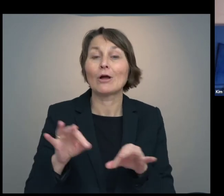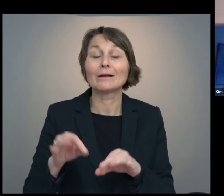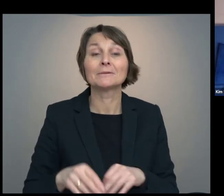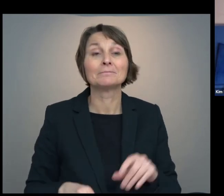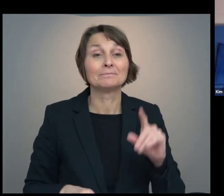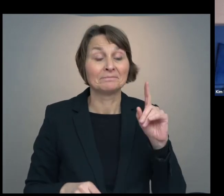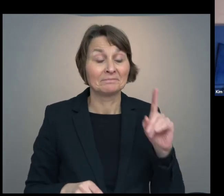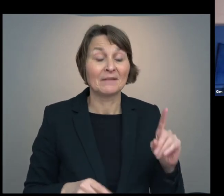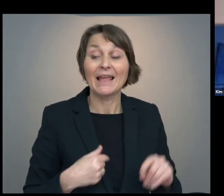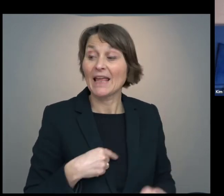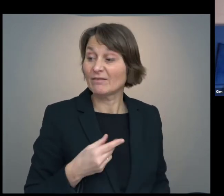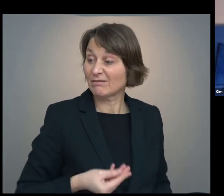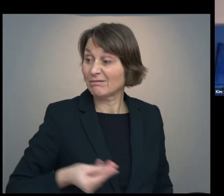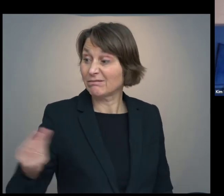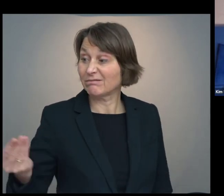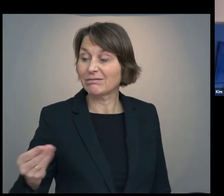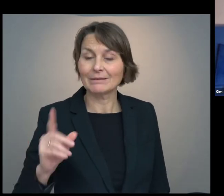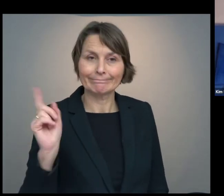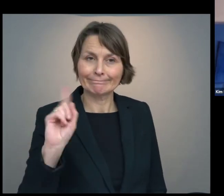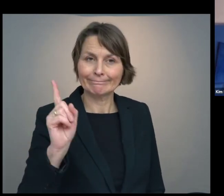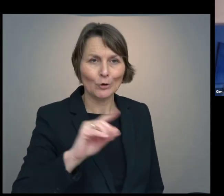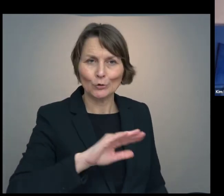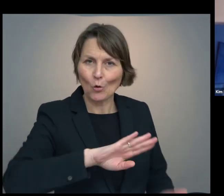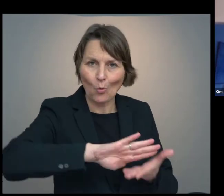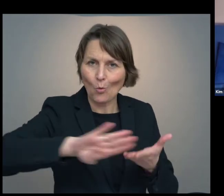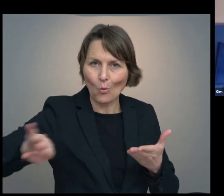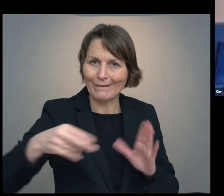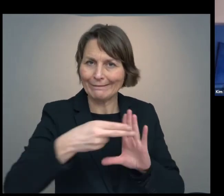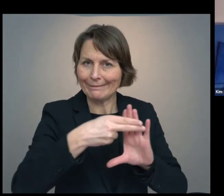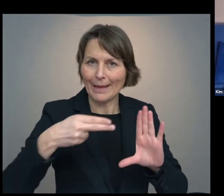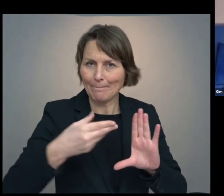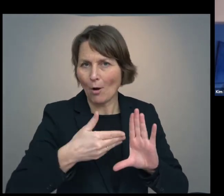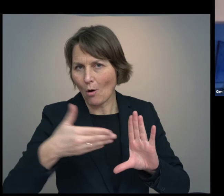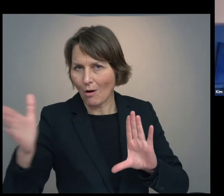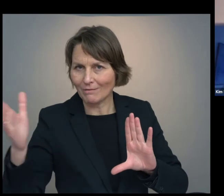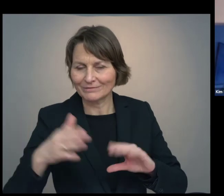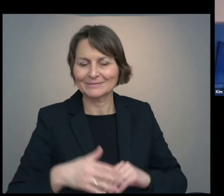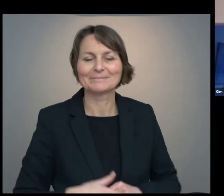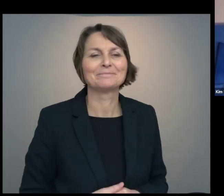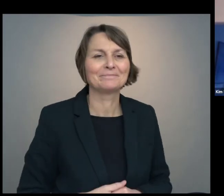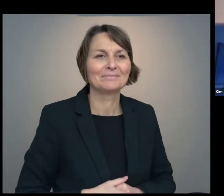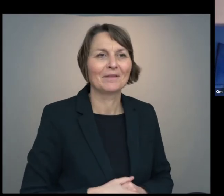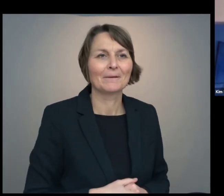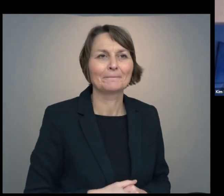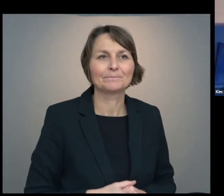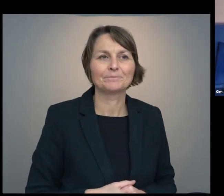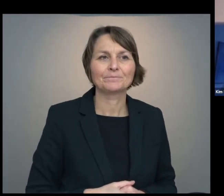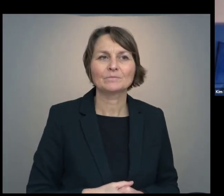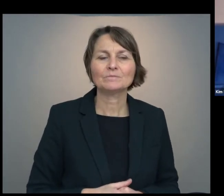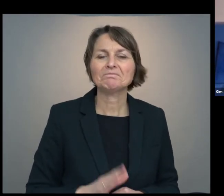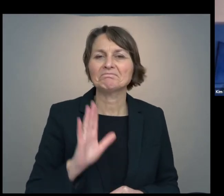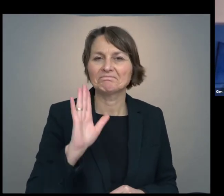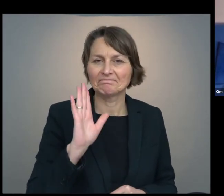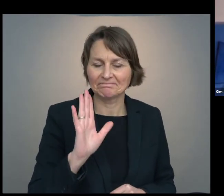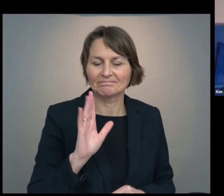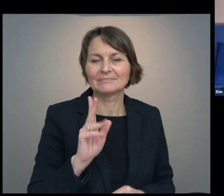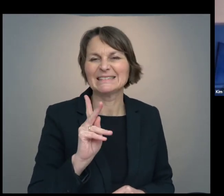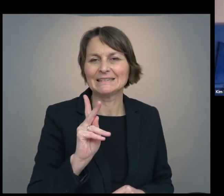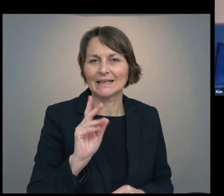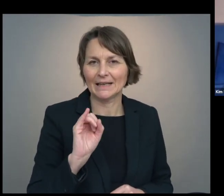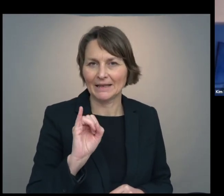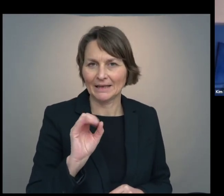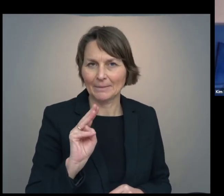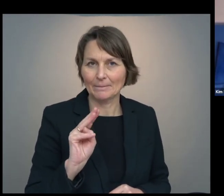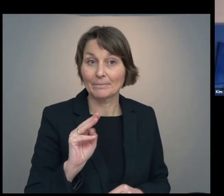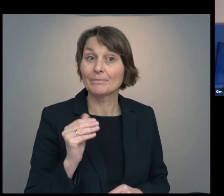that still? Yeah, as long as Ravi doesn't get anything, then I'm happy. Okay, so his name will be out of the system. Yeah.